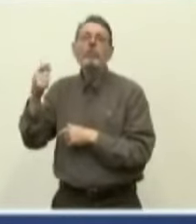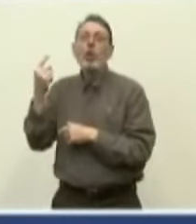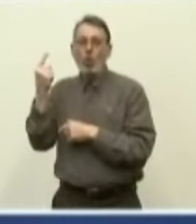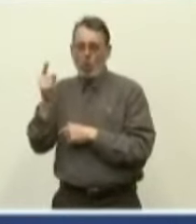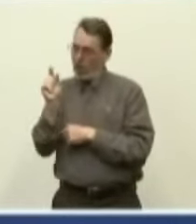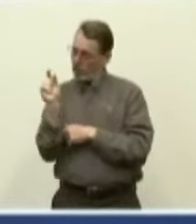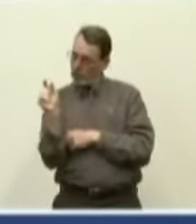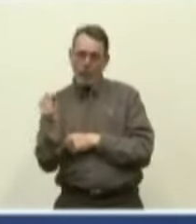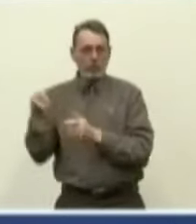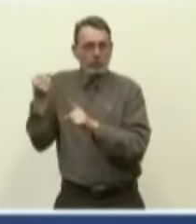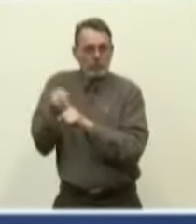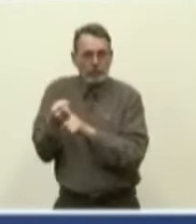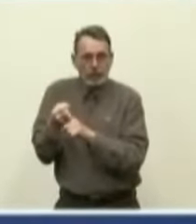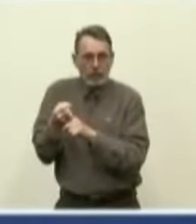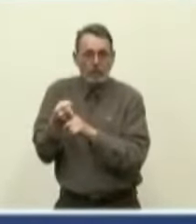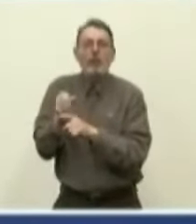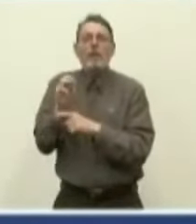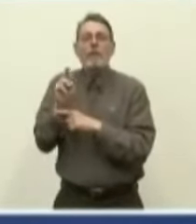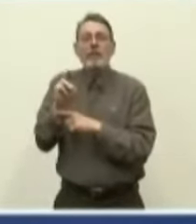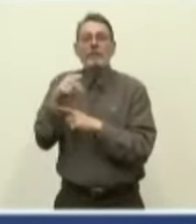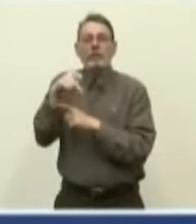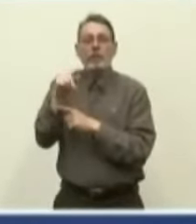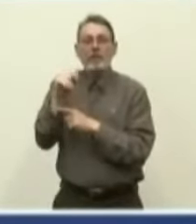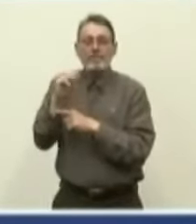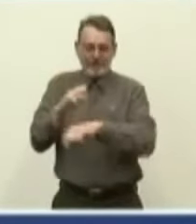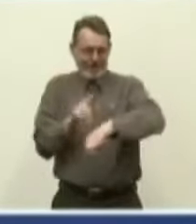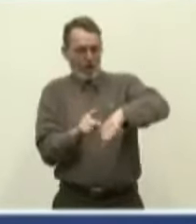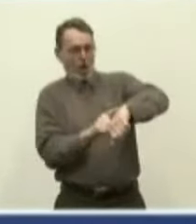striking Mr. Pittman in his left wrist area.